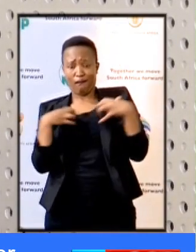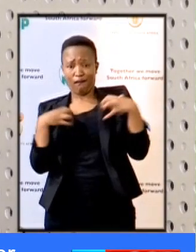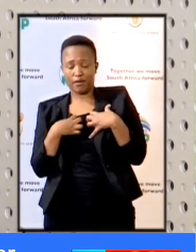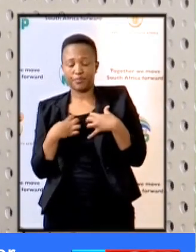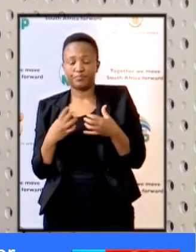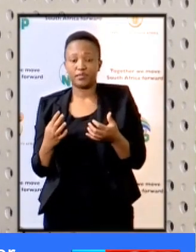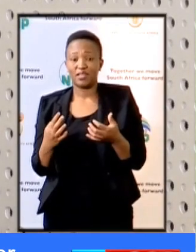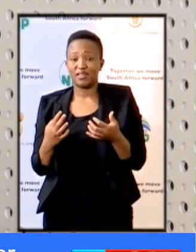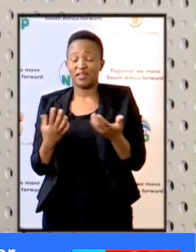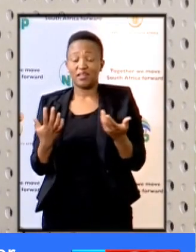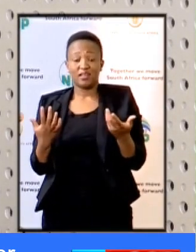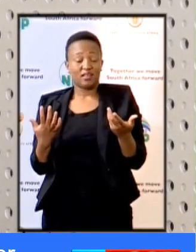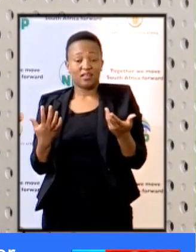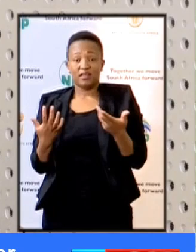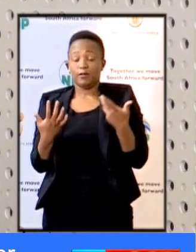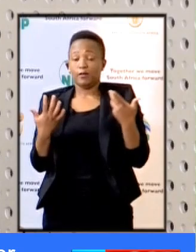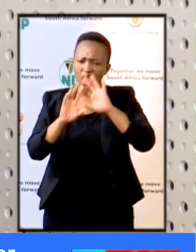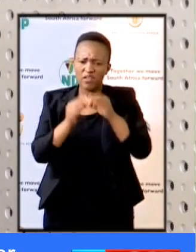making